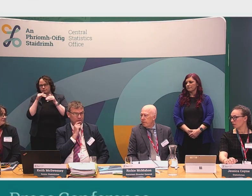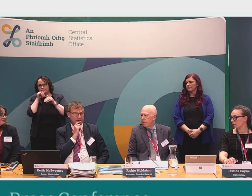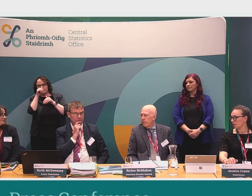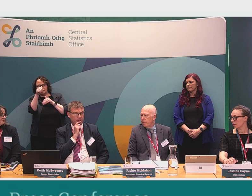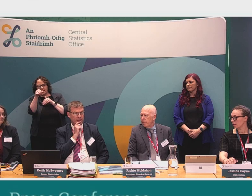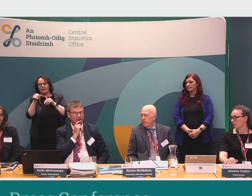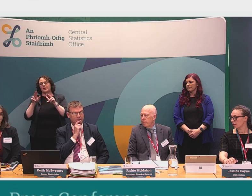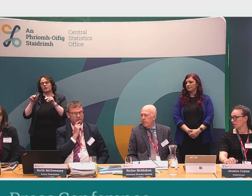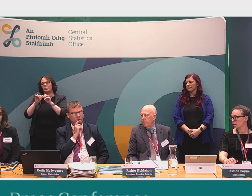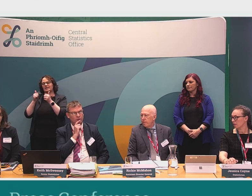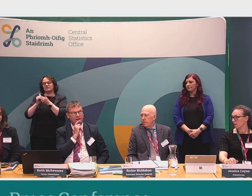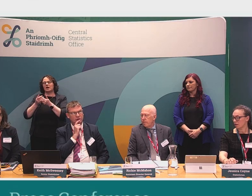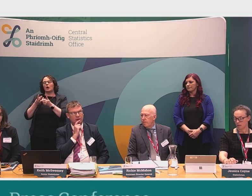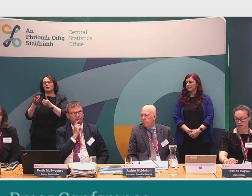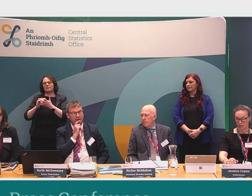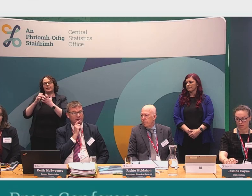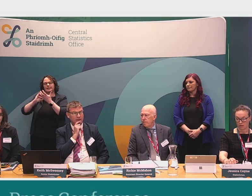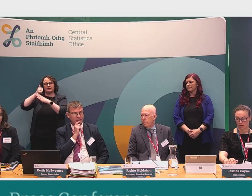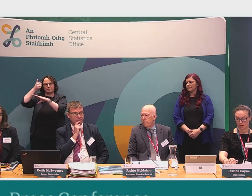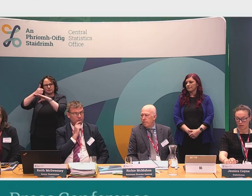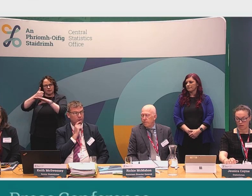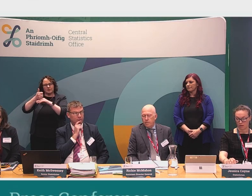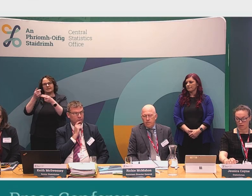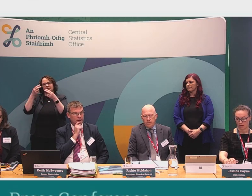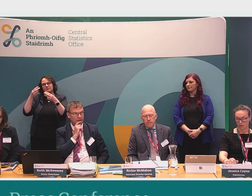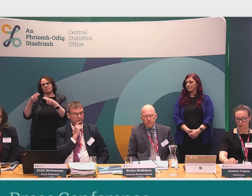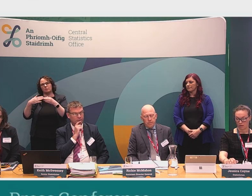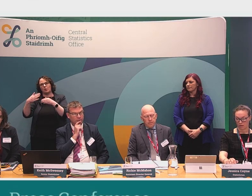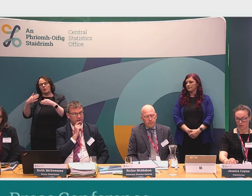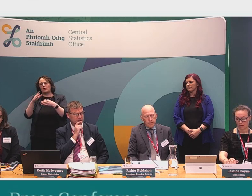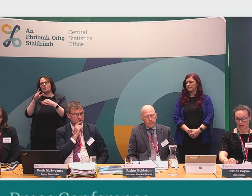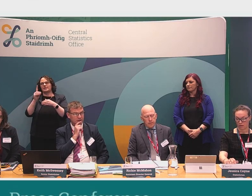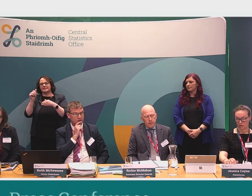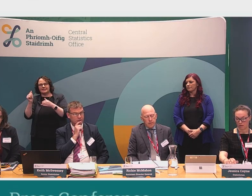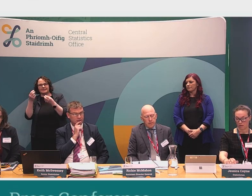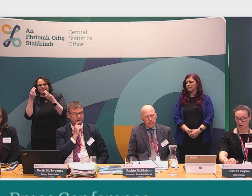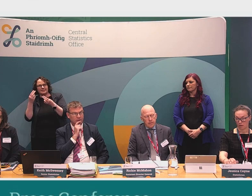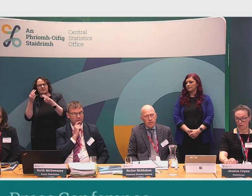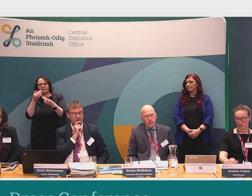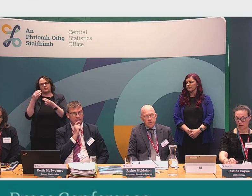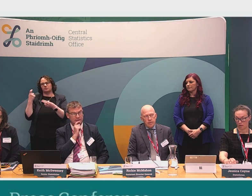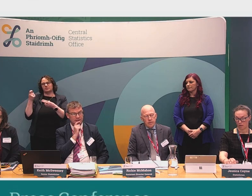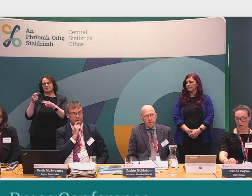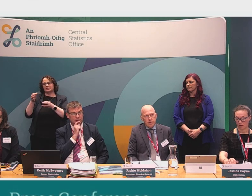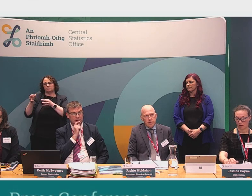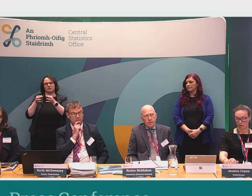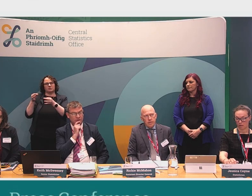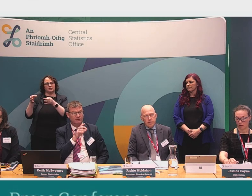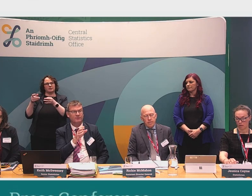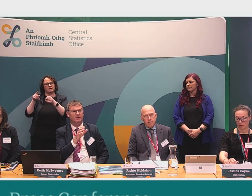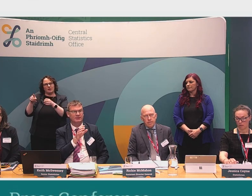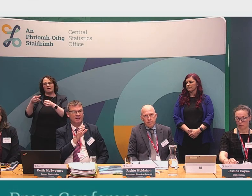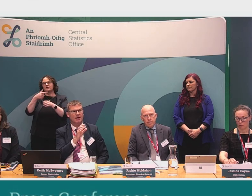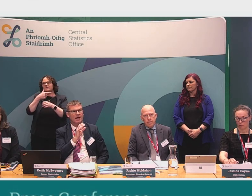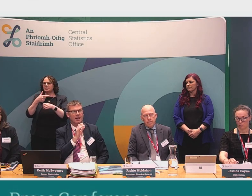to be set up, and there's a whole range of data needs flowing from the recent strategy document on domestic and sexual gender-based